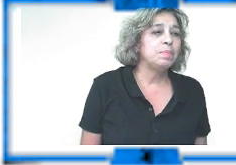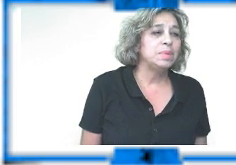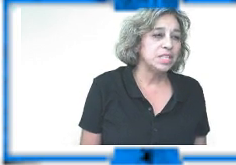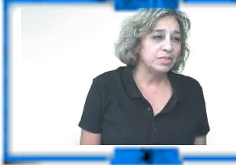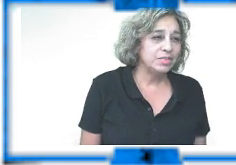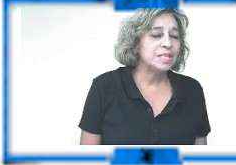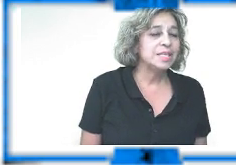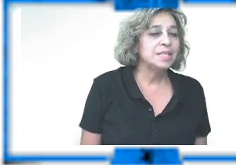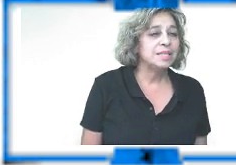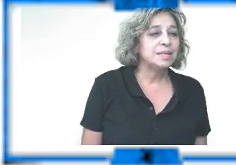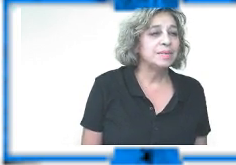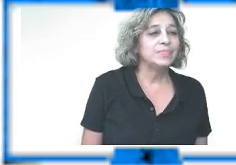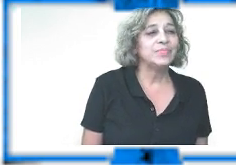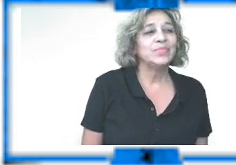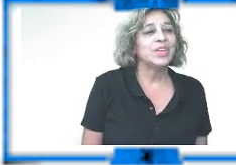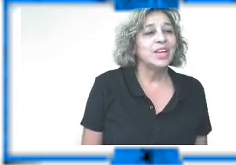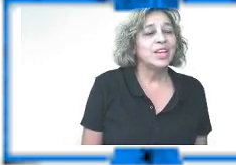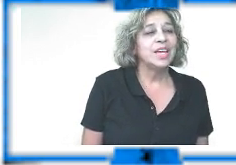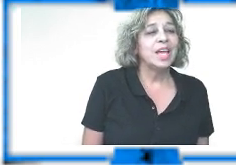and public services,